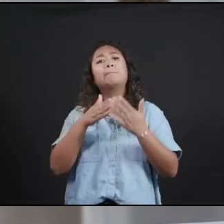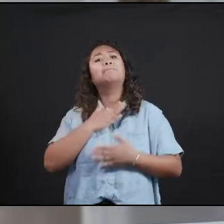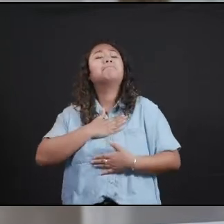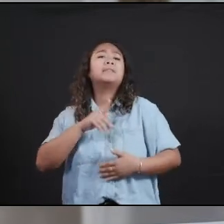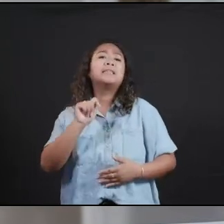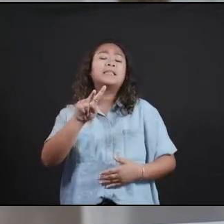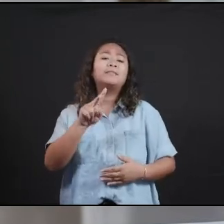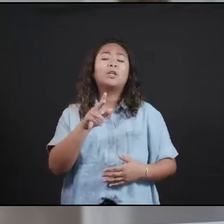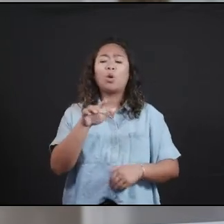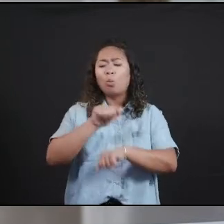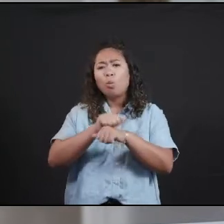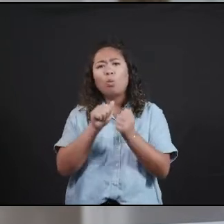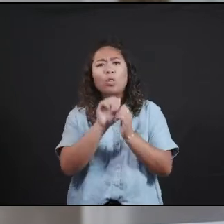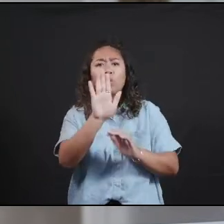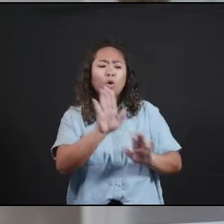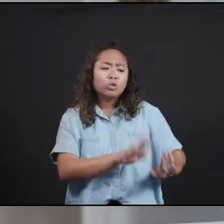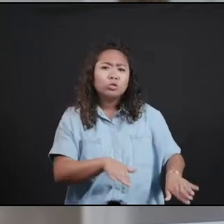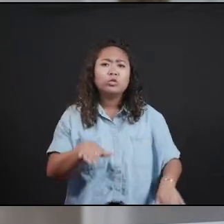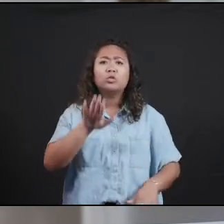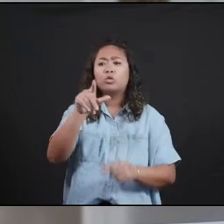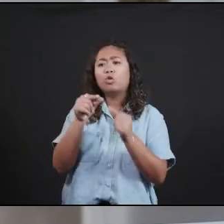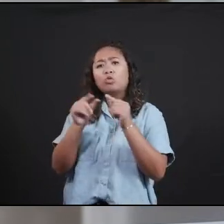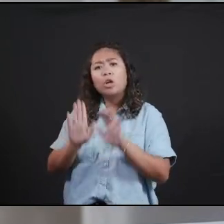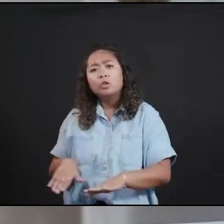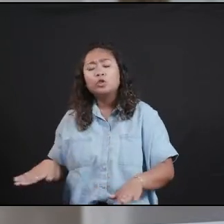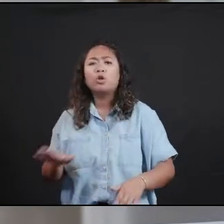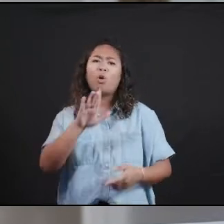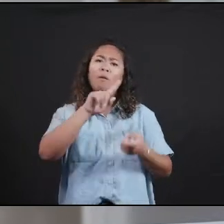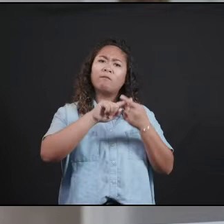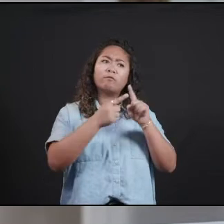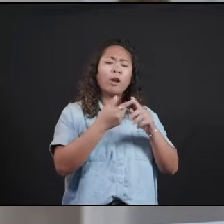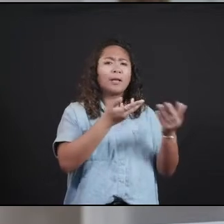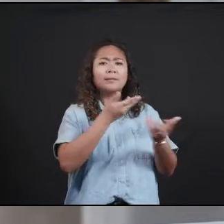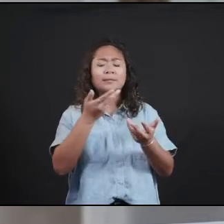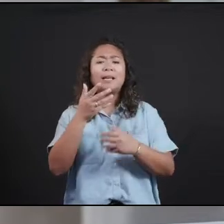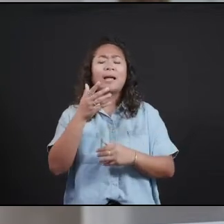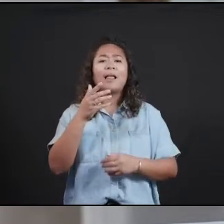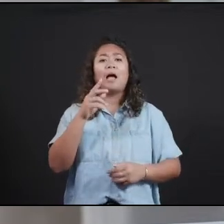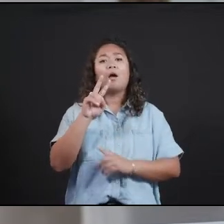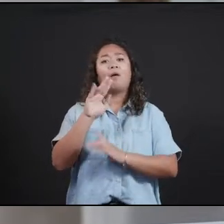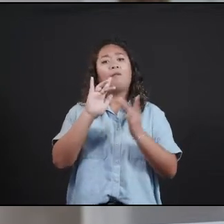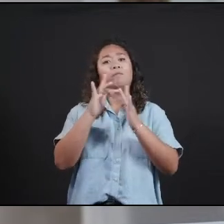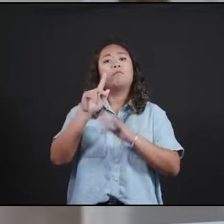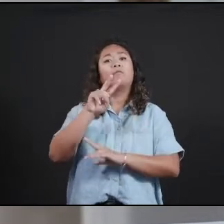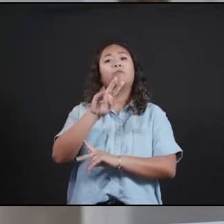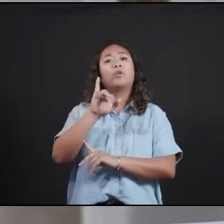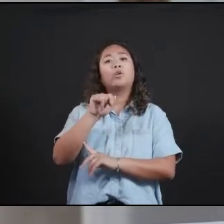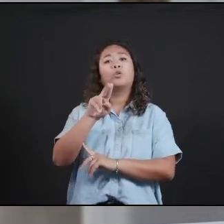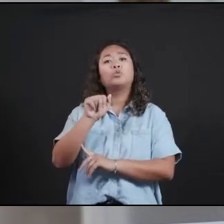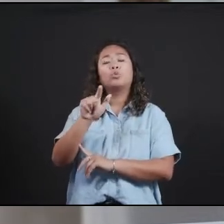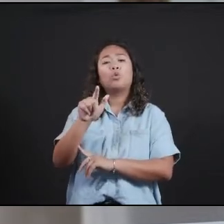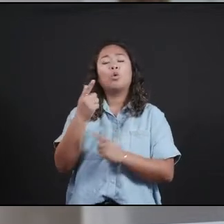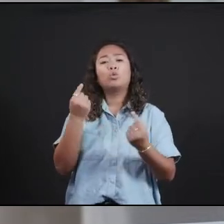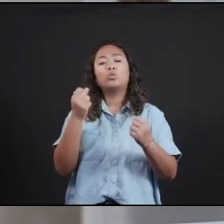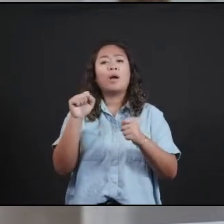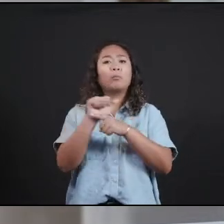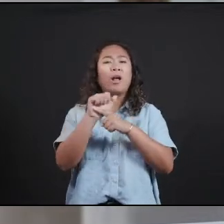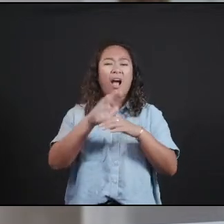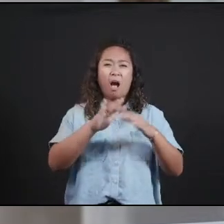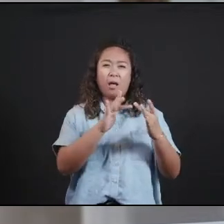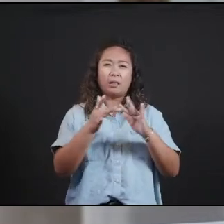us to do a little bit more for students than we've done in the past, Commissioner. Behavioral health. We've been saying that, that